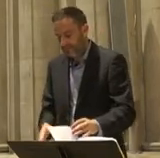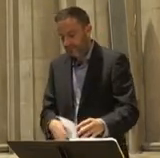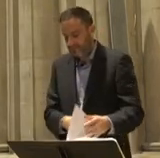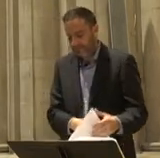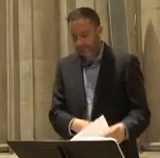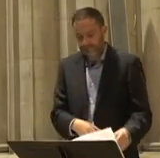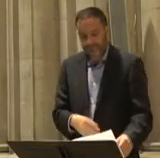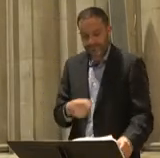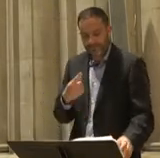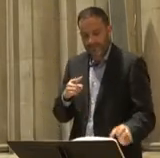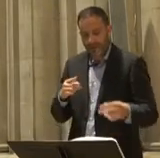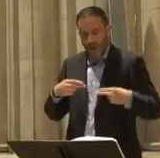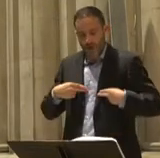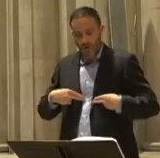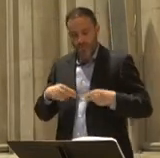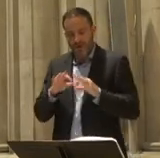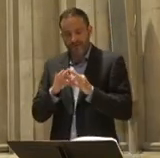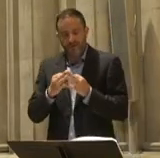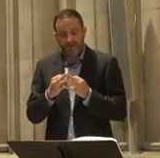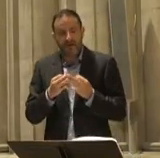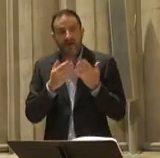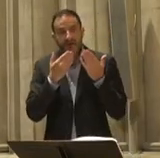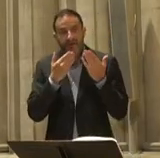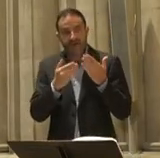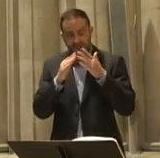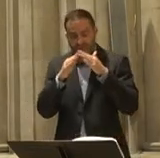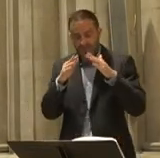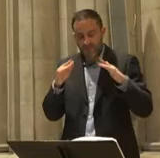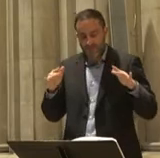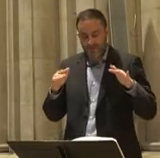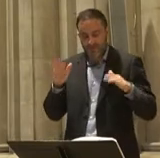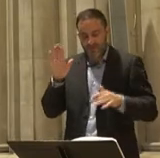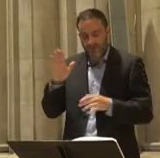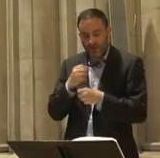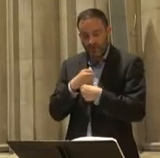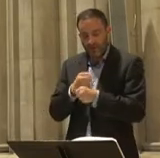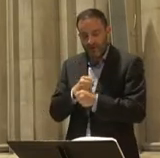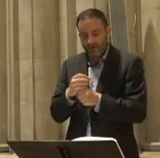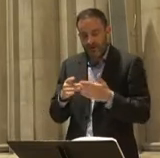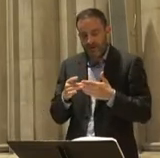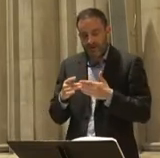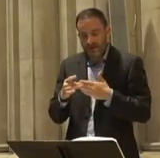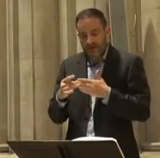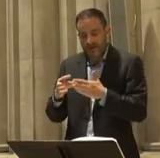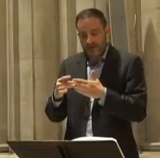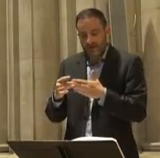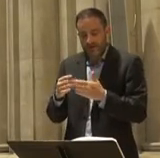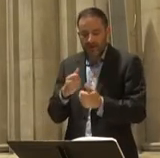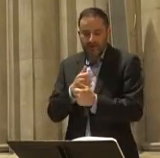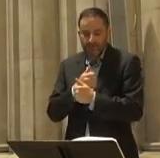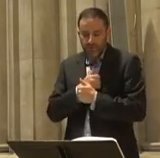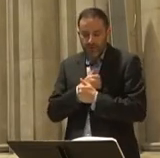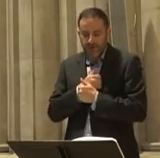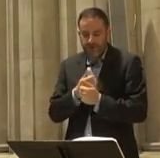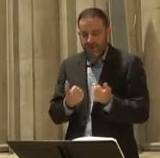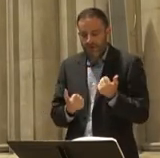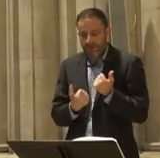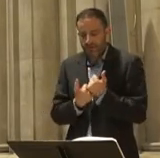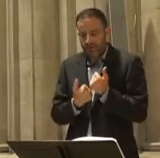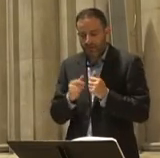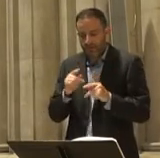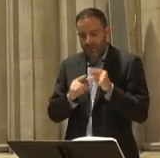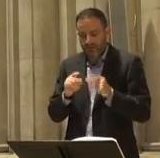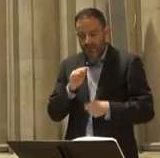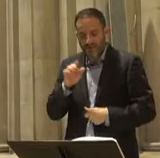for the human family, giving thanks for the vast diversity of your creation, guide us to embrace and uplift people of